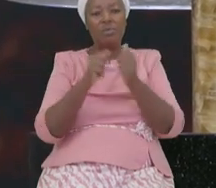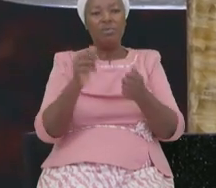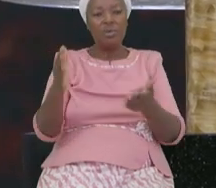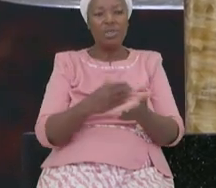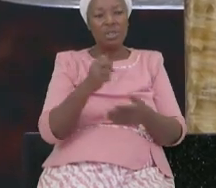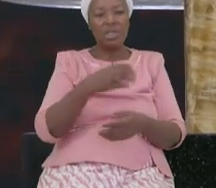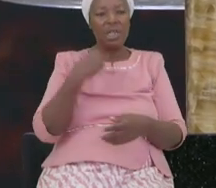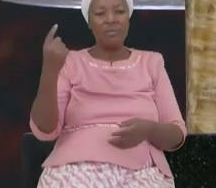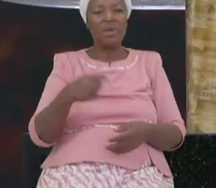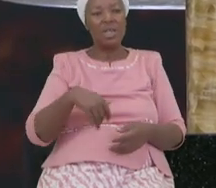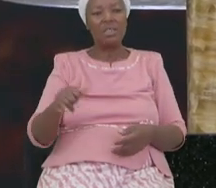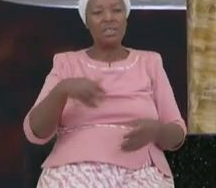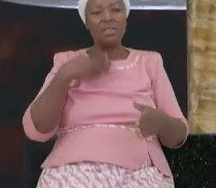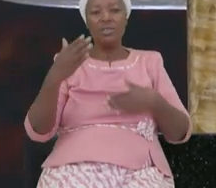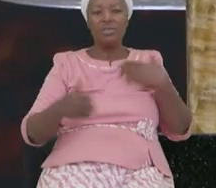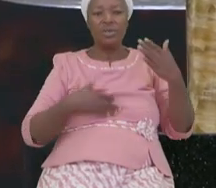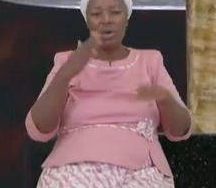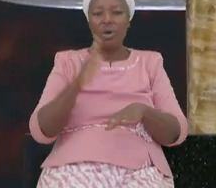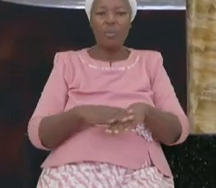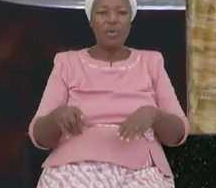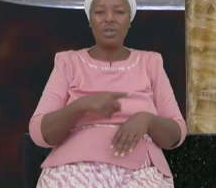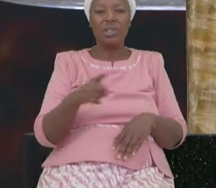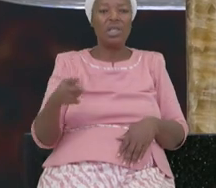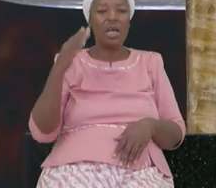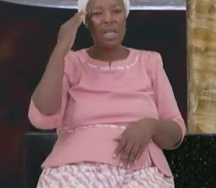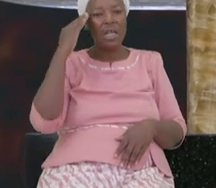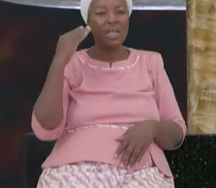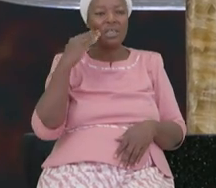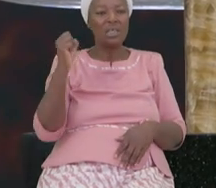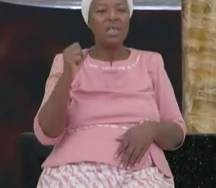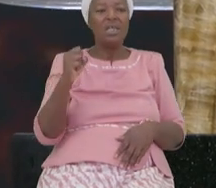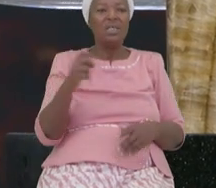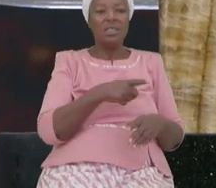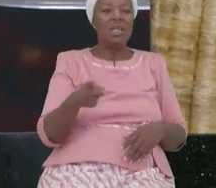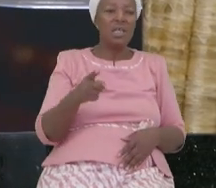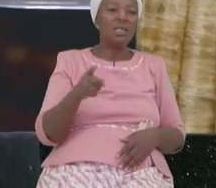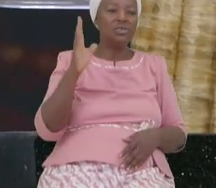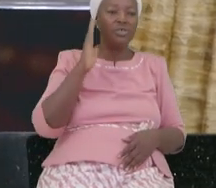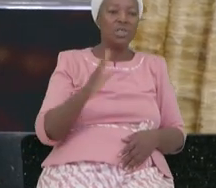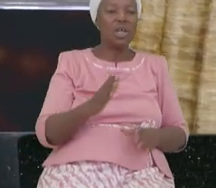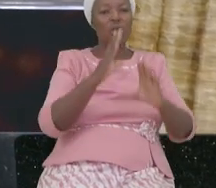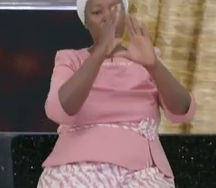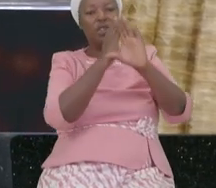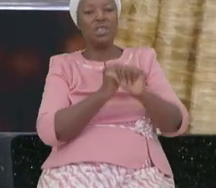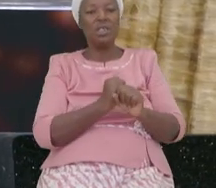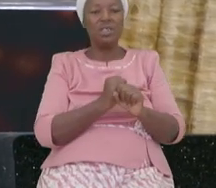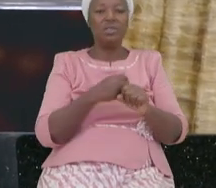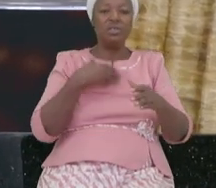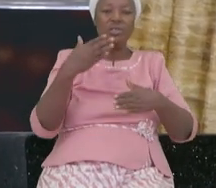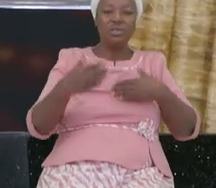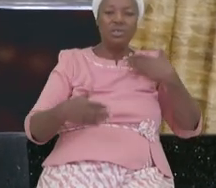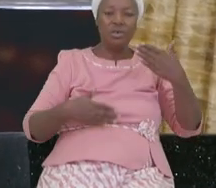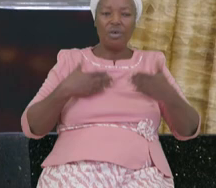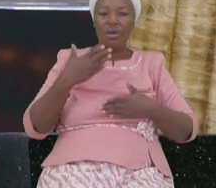songs and everlasting joy upon their heads. They shall obtain